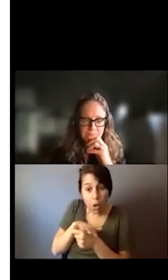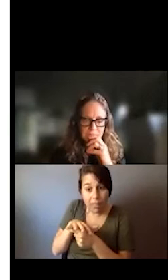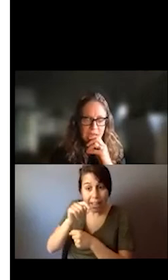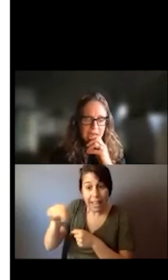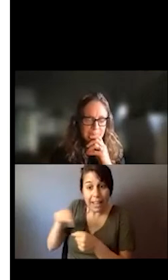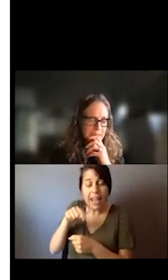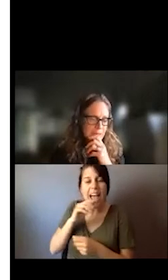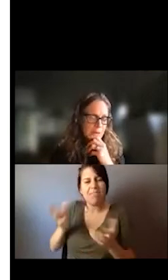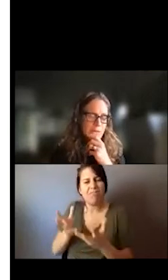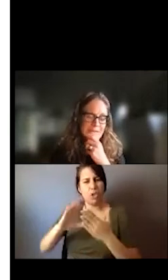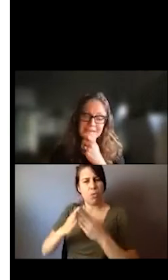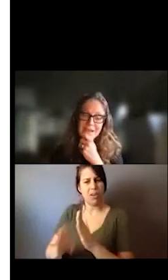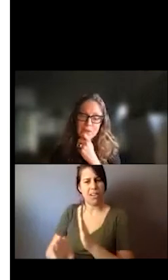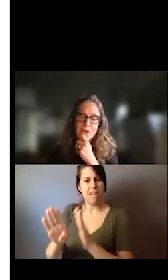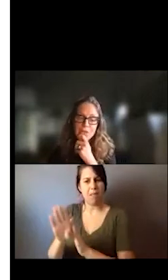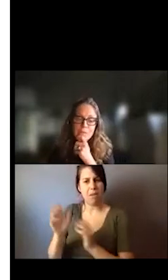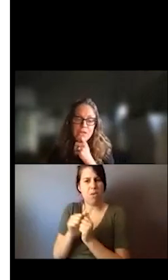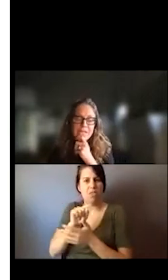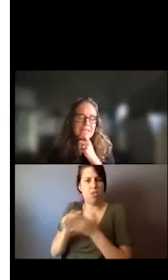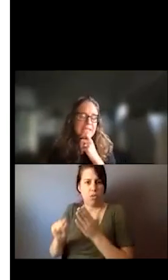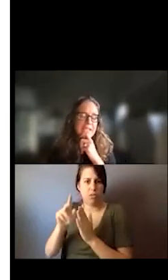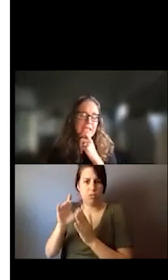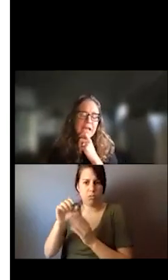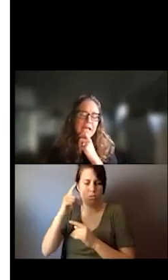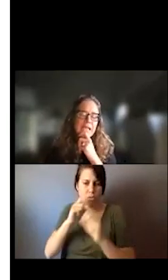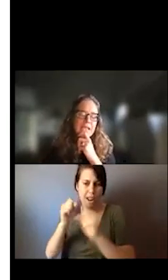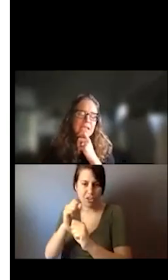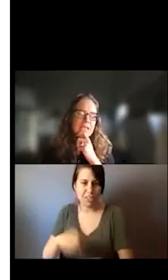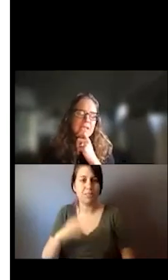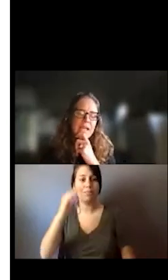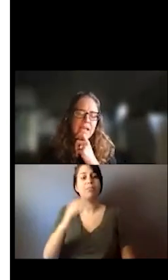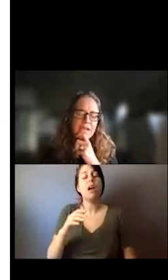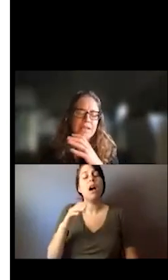development. Programs like the Accountable Health Communities